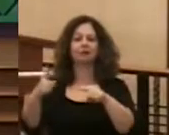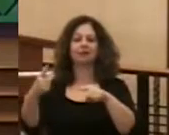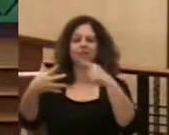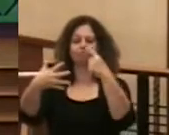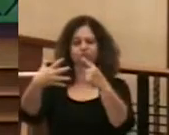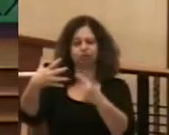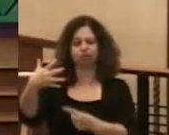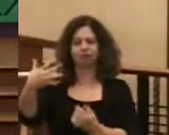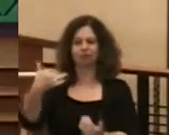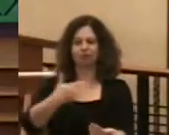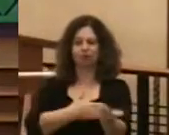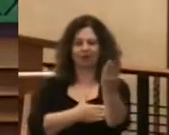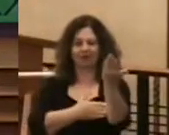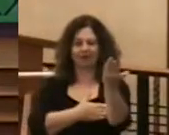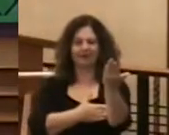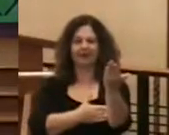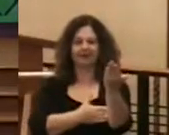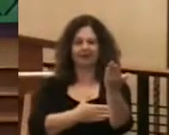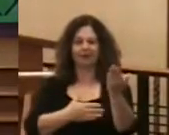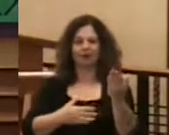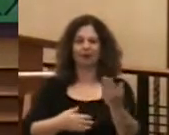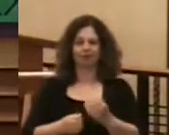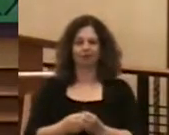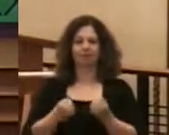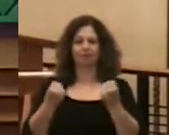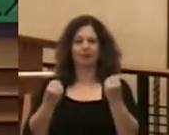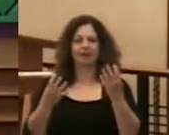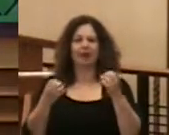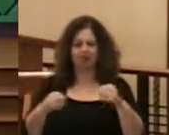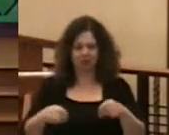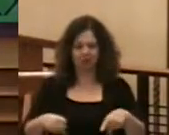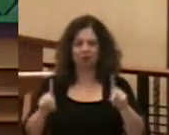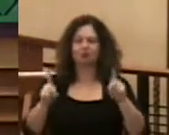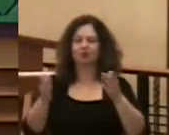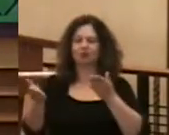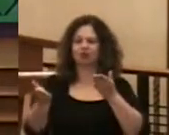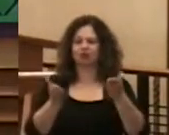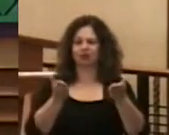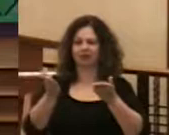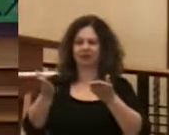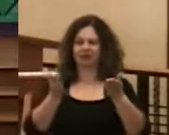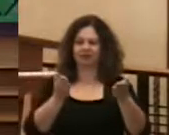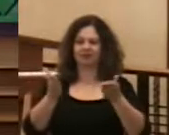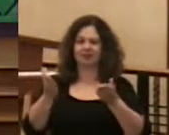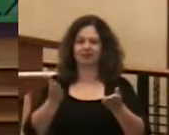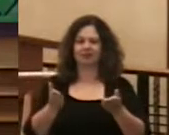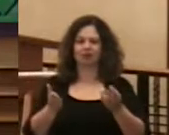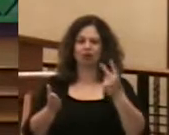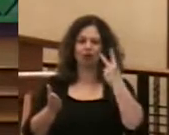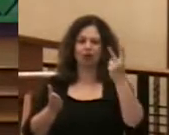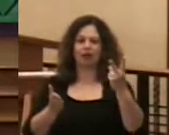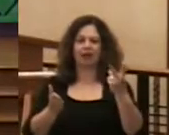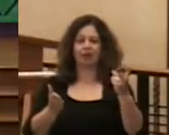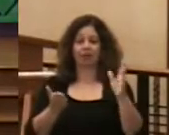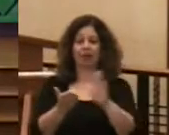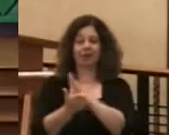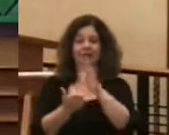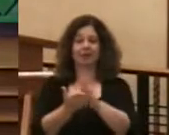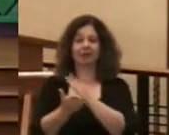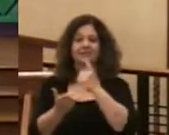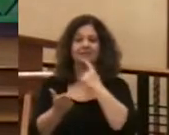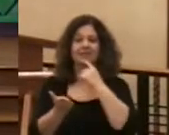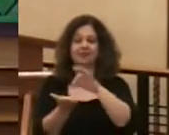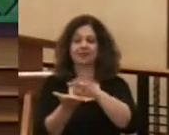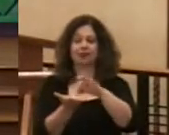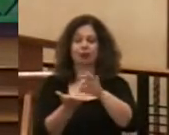morning progresses, and in particular, many opportunities to serve. So check out your Count Me In form, that insert in